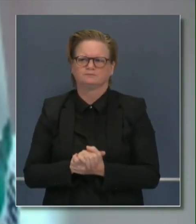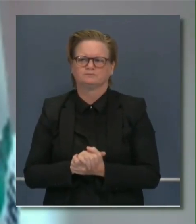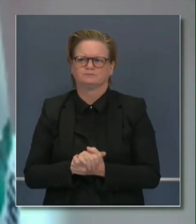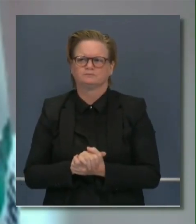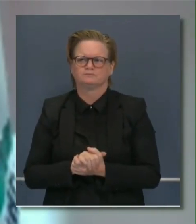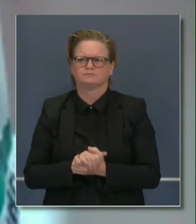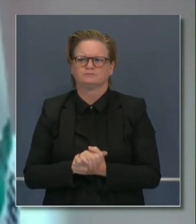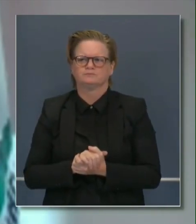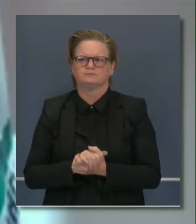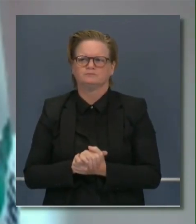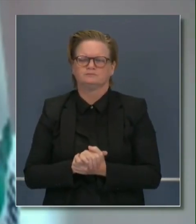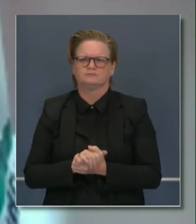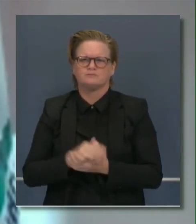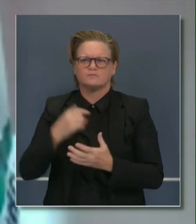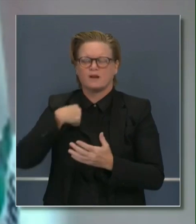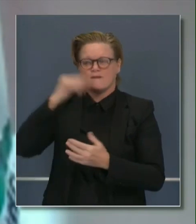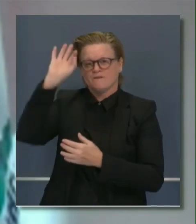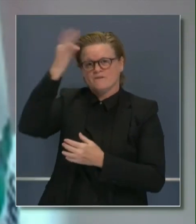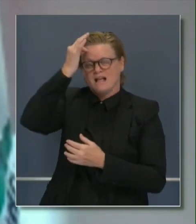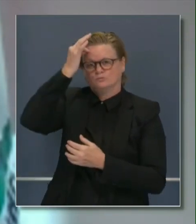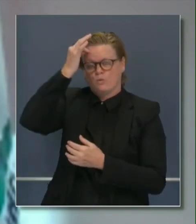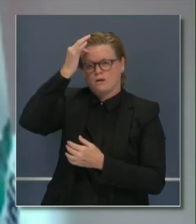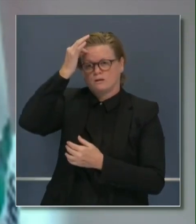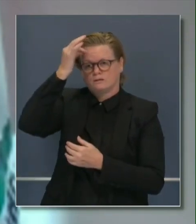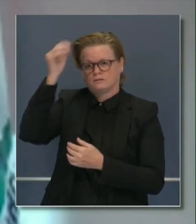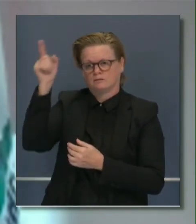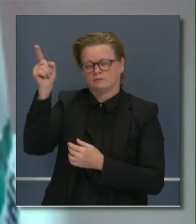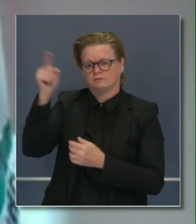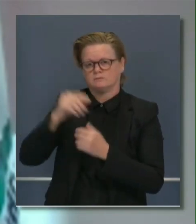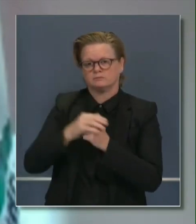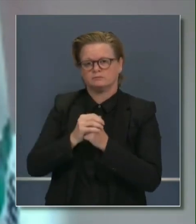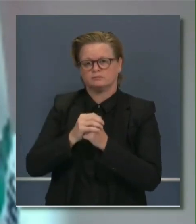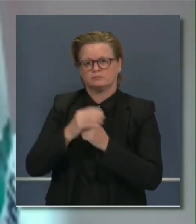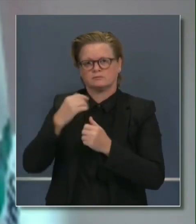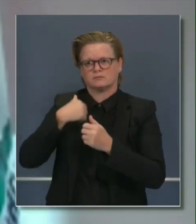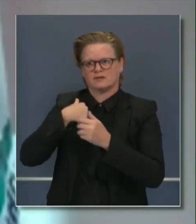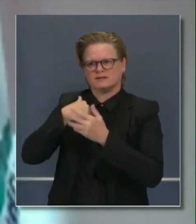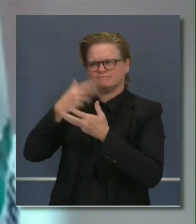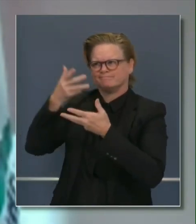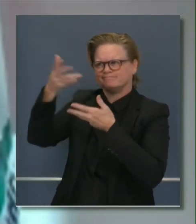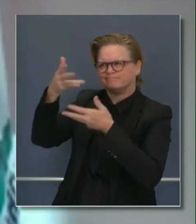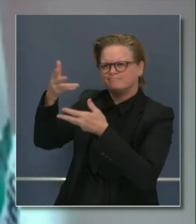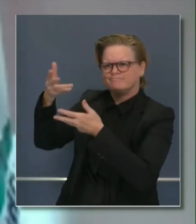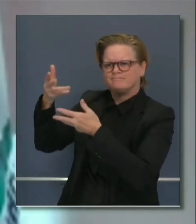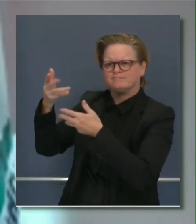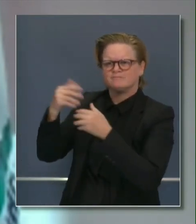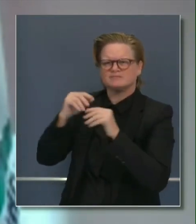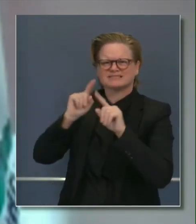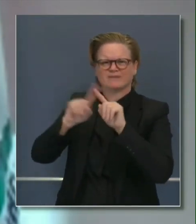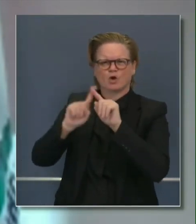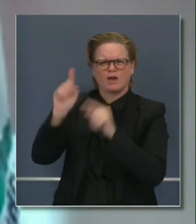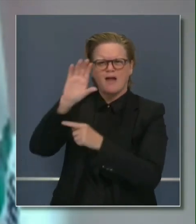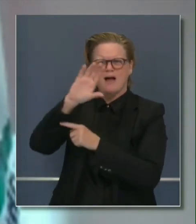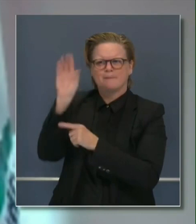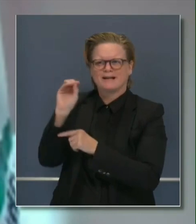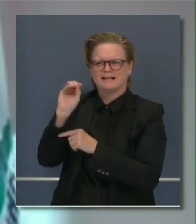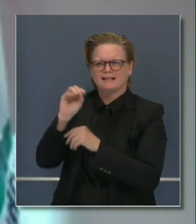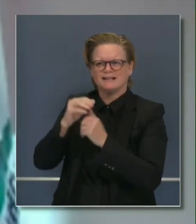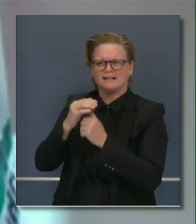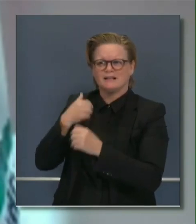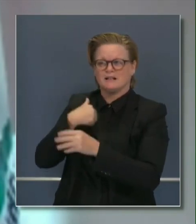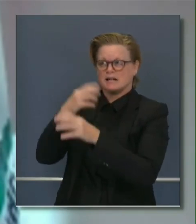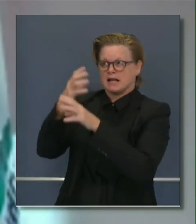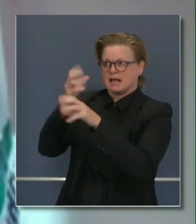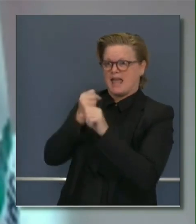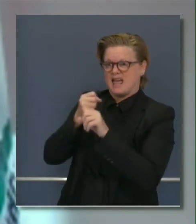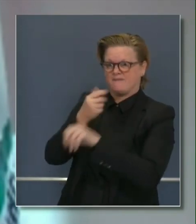the federal government, working with the various manufacturers to ensure that we get all the vaccine as soon as it's available, whether it's